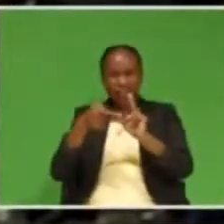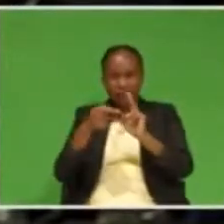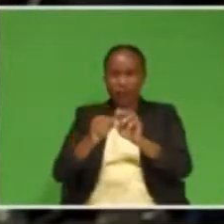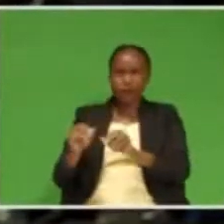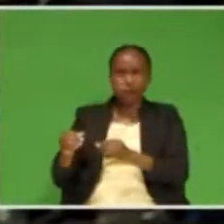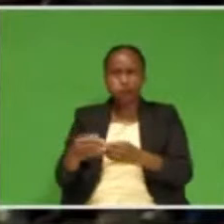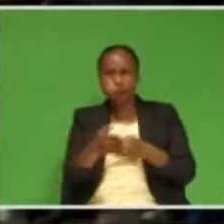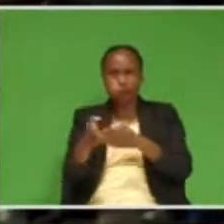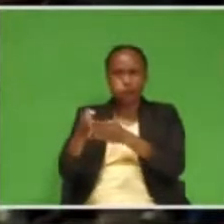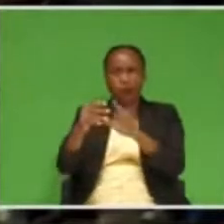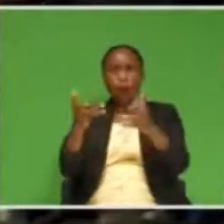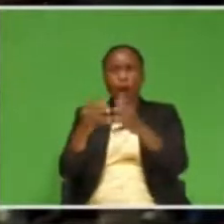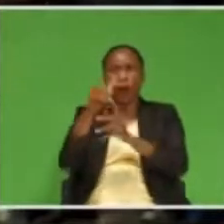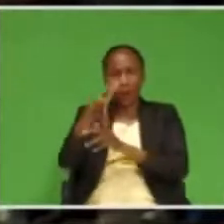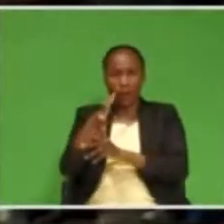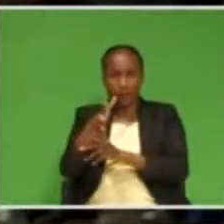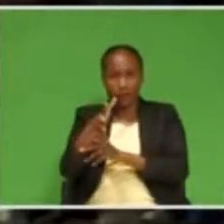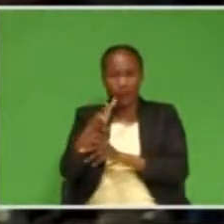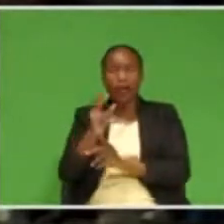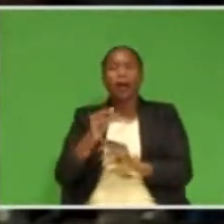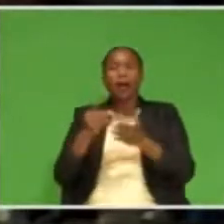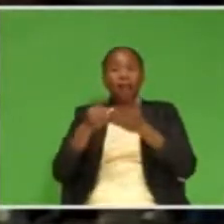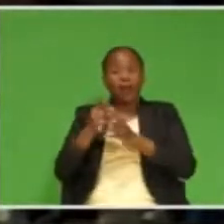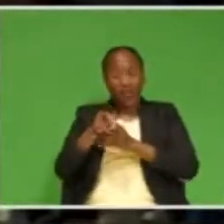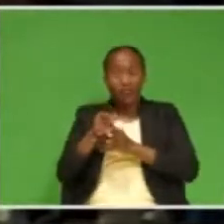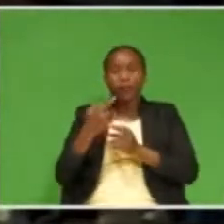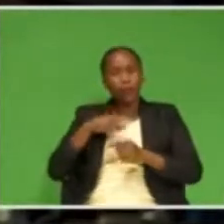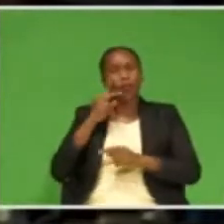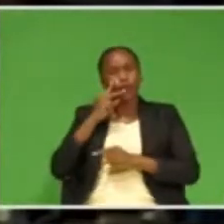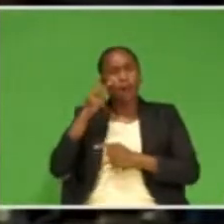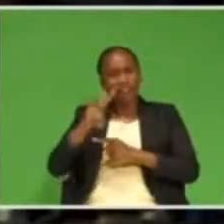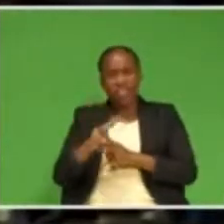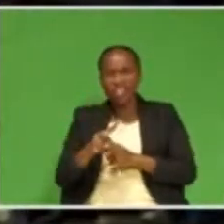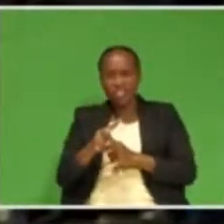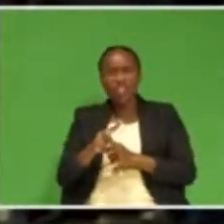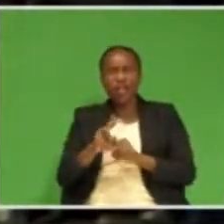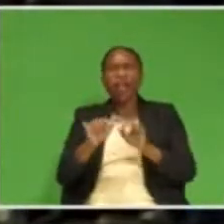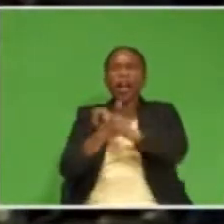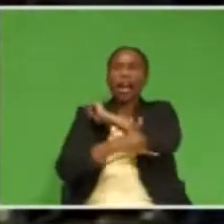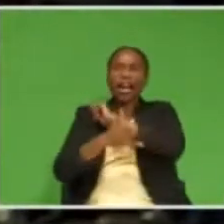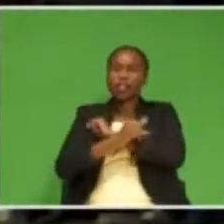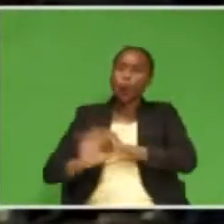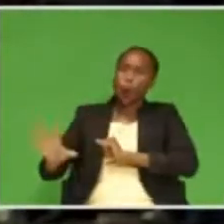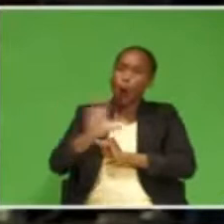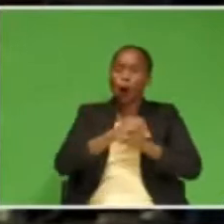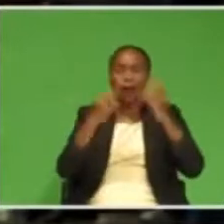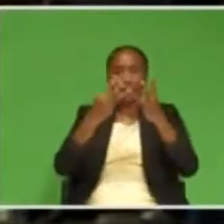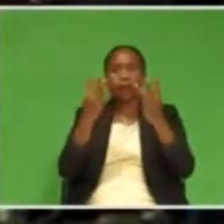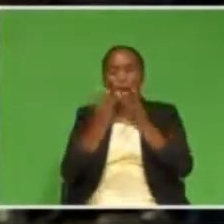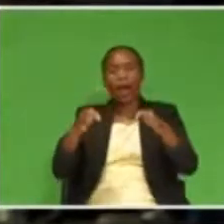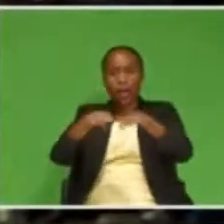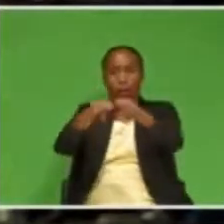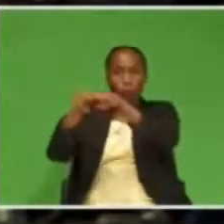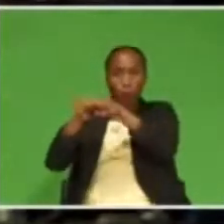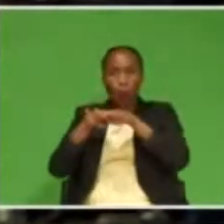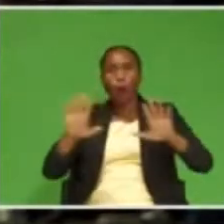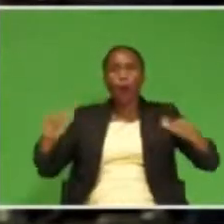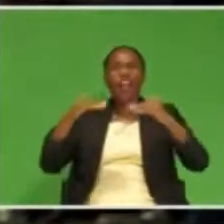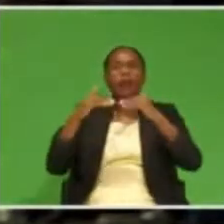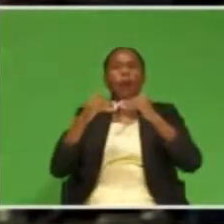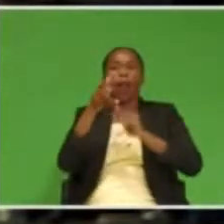in which all people would be equal. We saw a country in which the wealth of